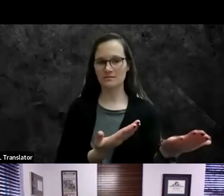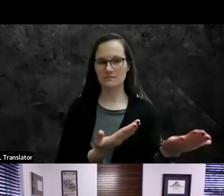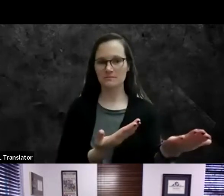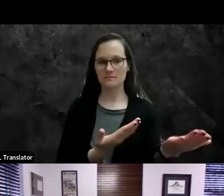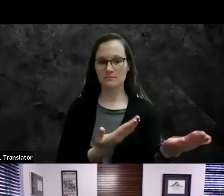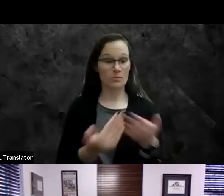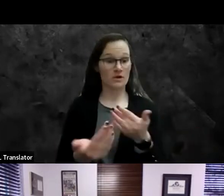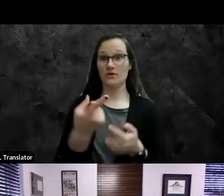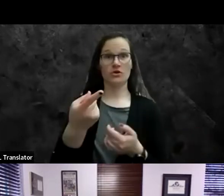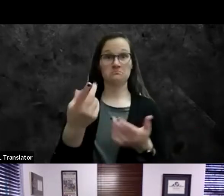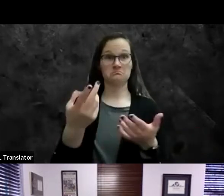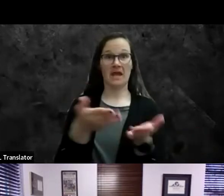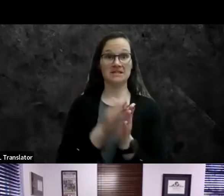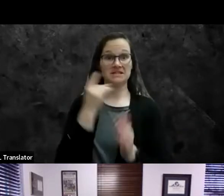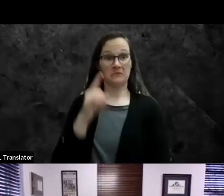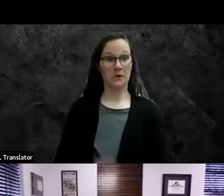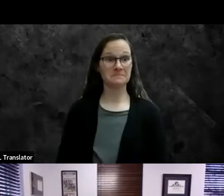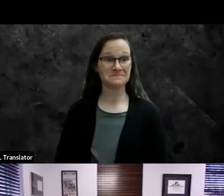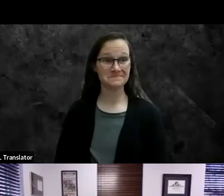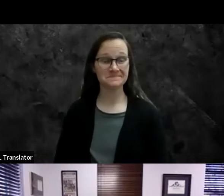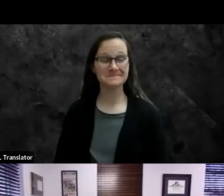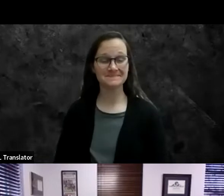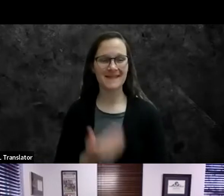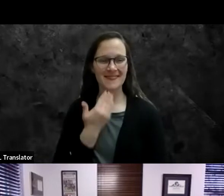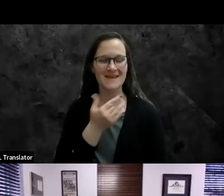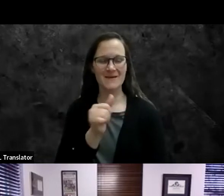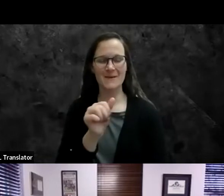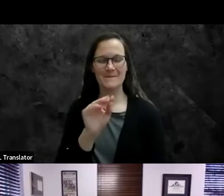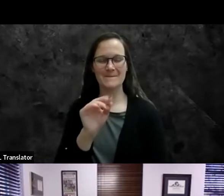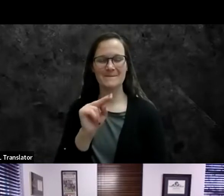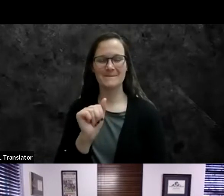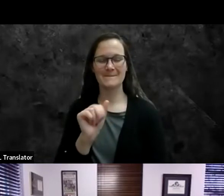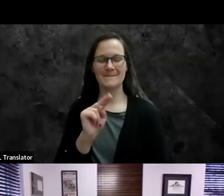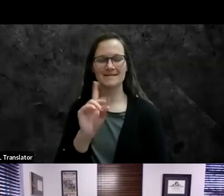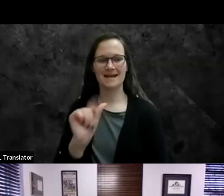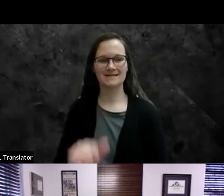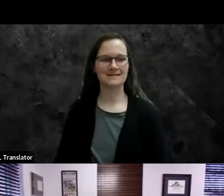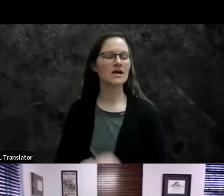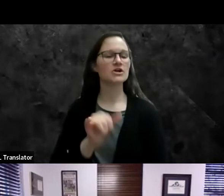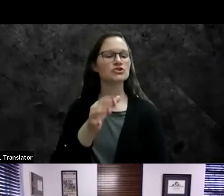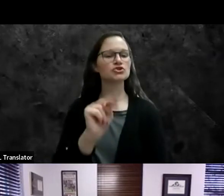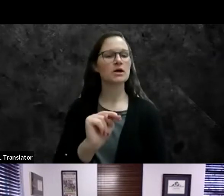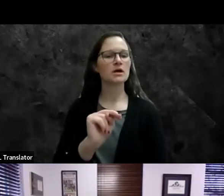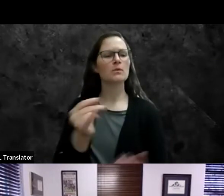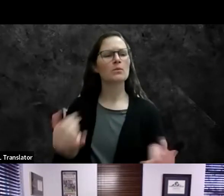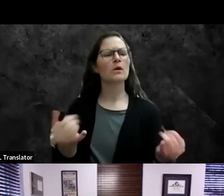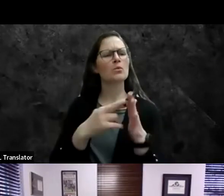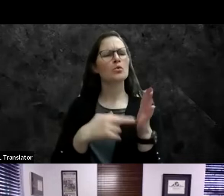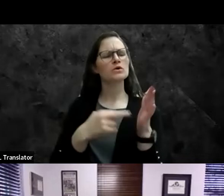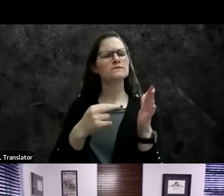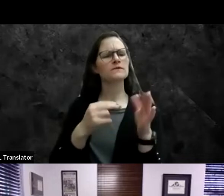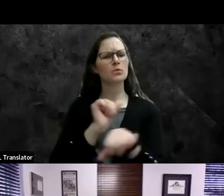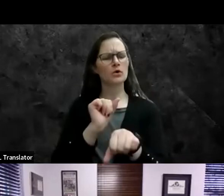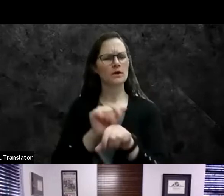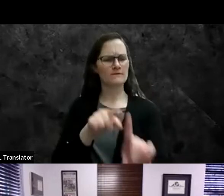what you're asking for. Great. Thank you, Amanda. John, this one's for you. What are the current guidelines for working from home?